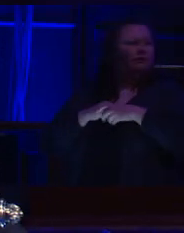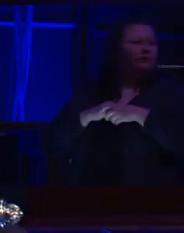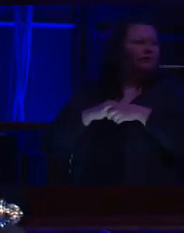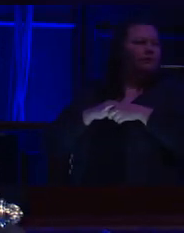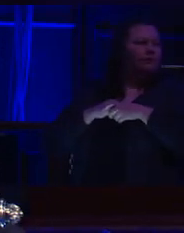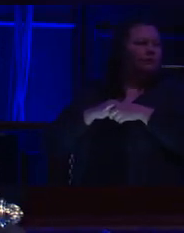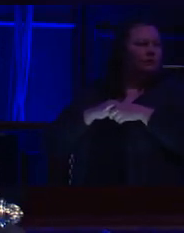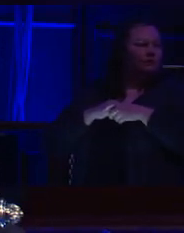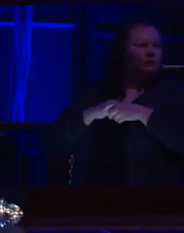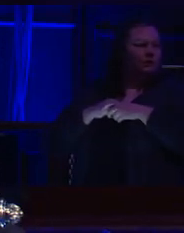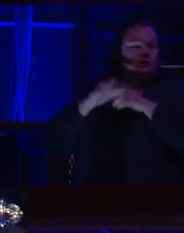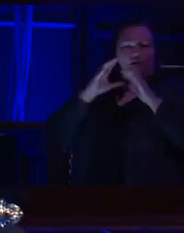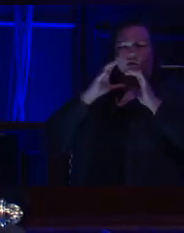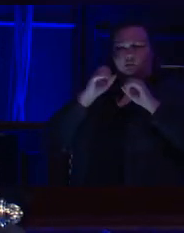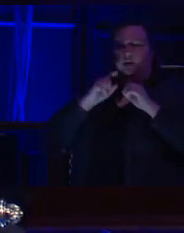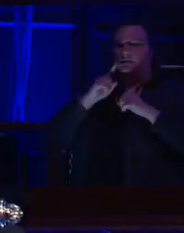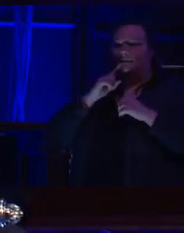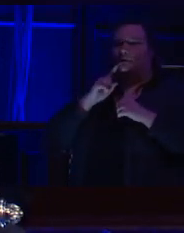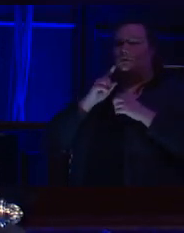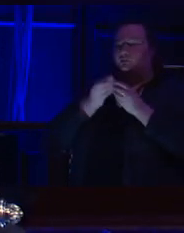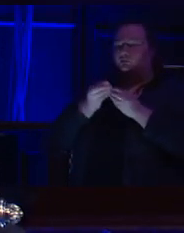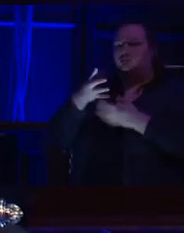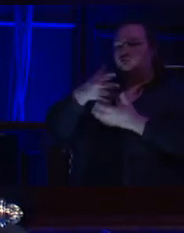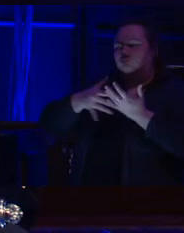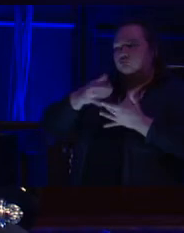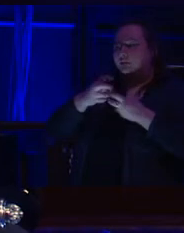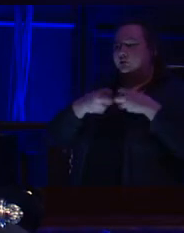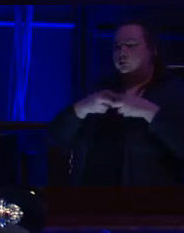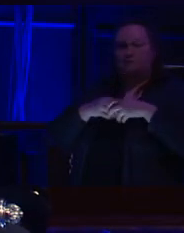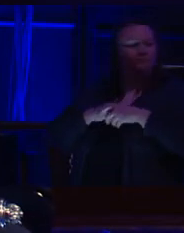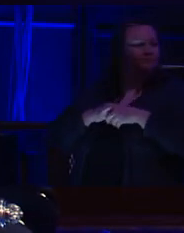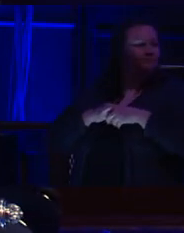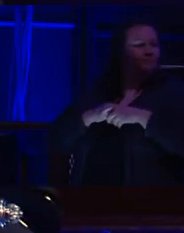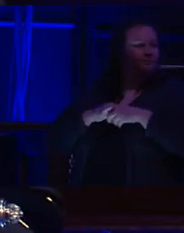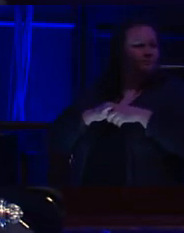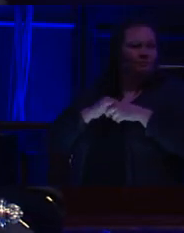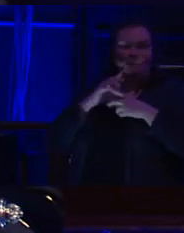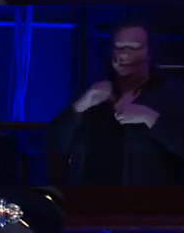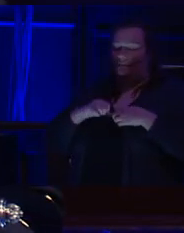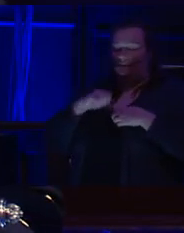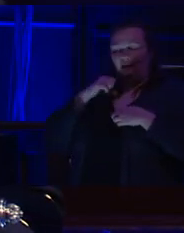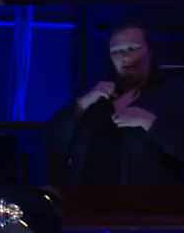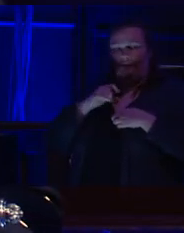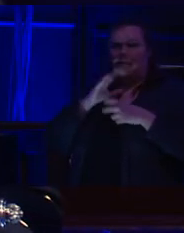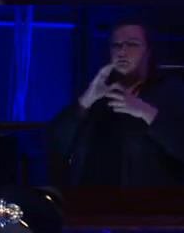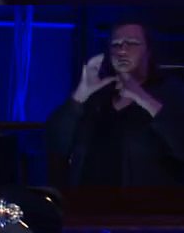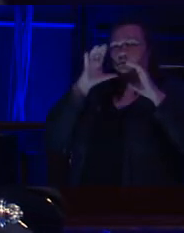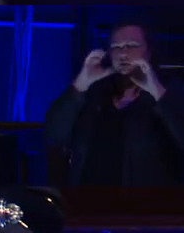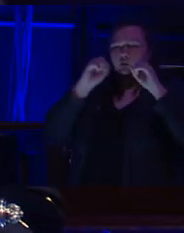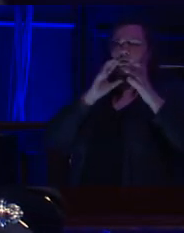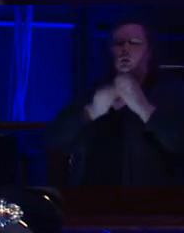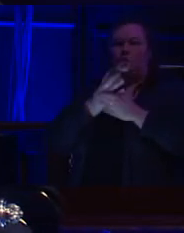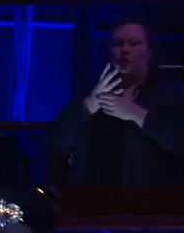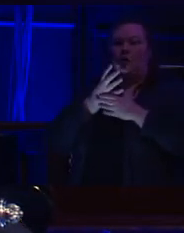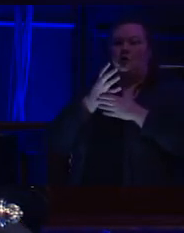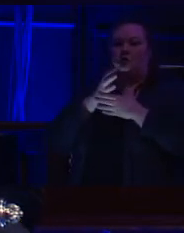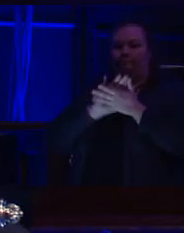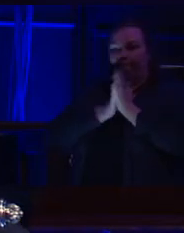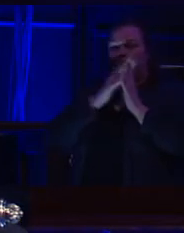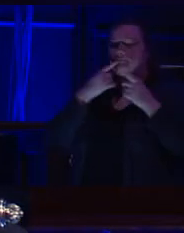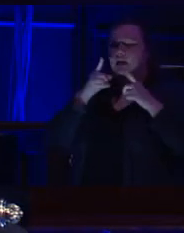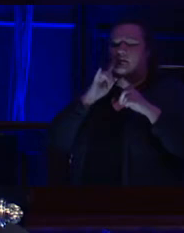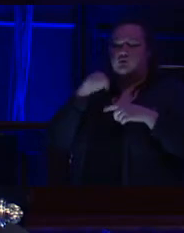pressing issues that our society faces. I'm confident that under President Ono's leadership, we'll grow and prosper as an